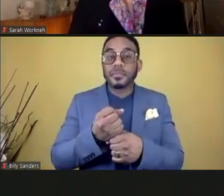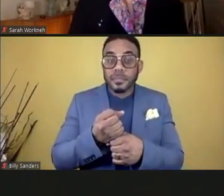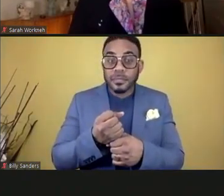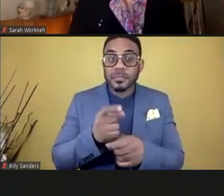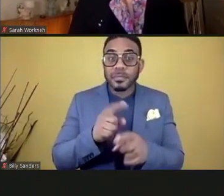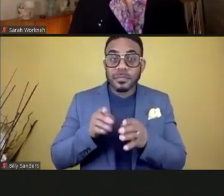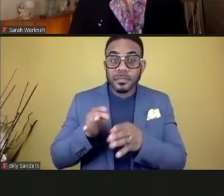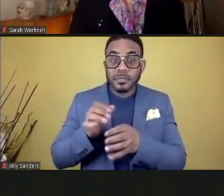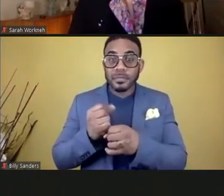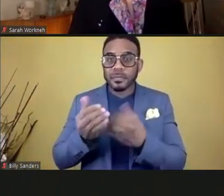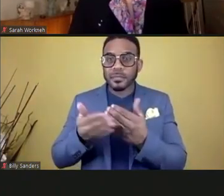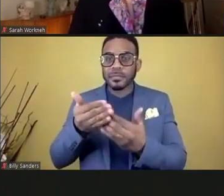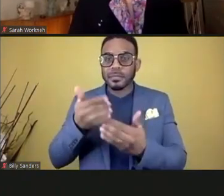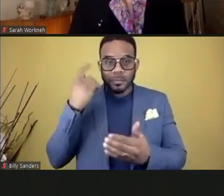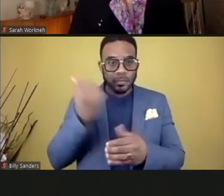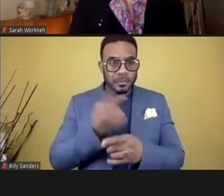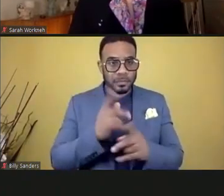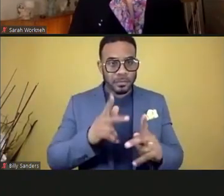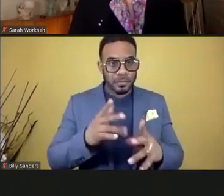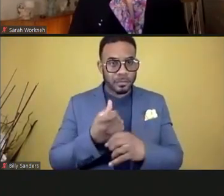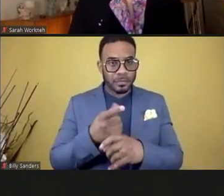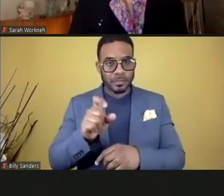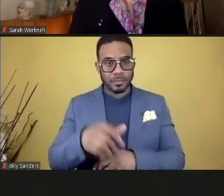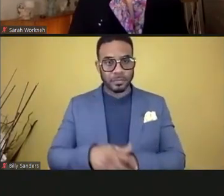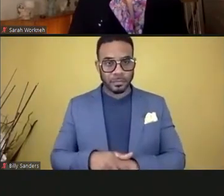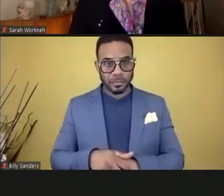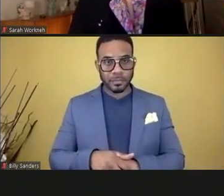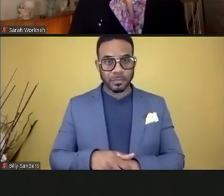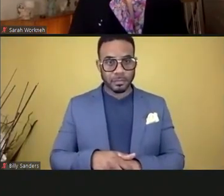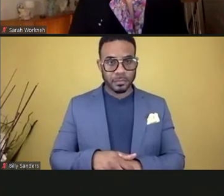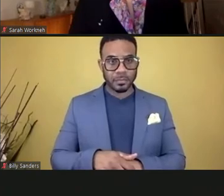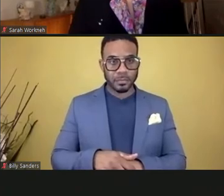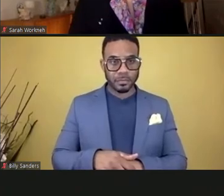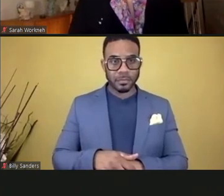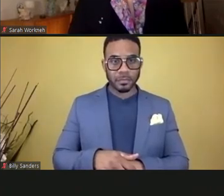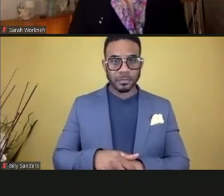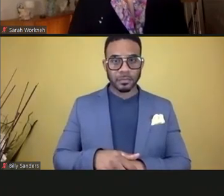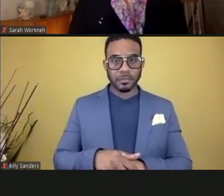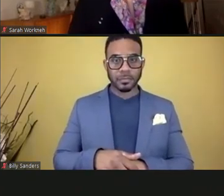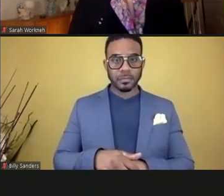to make that easier for people to get what they need while they're there?